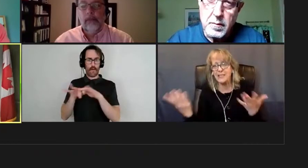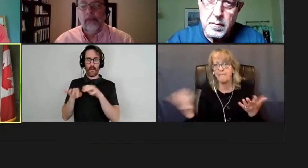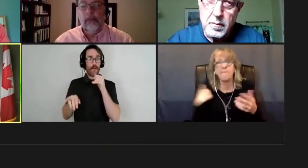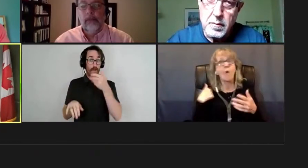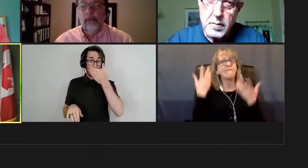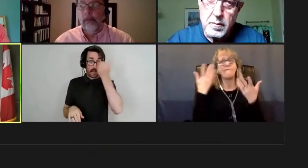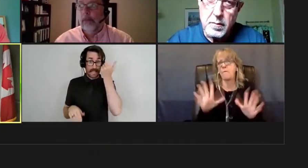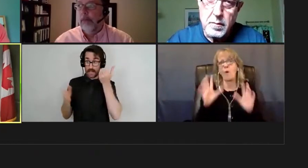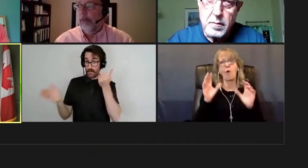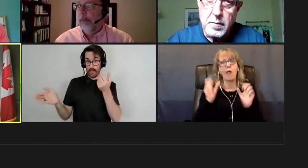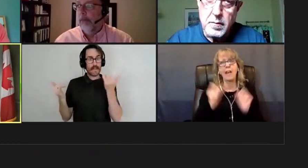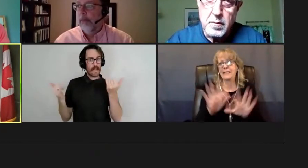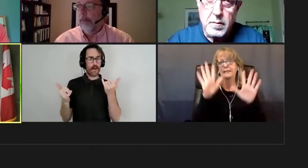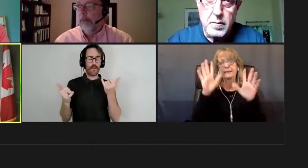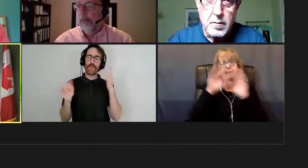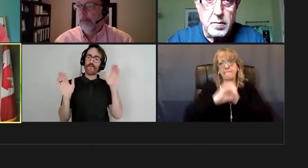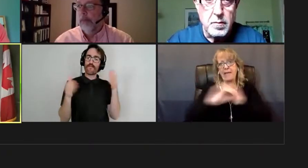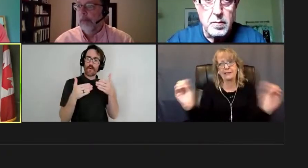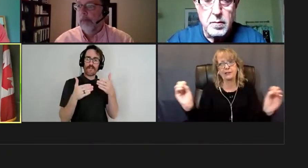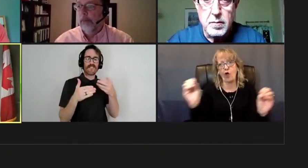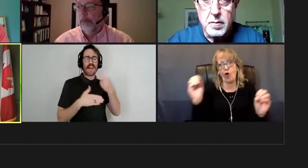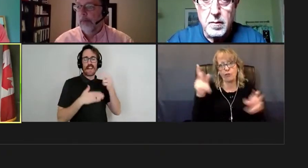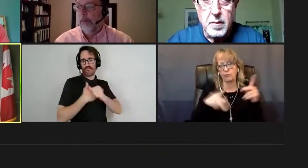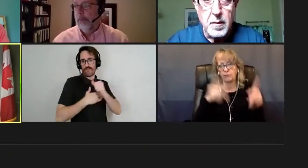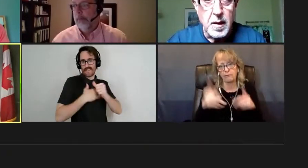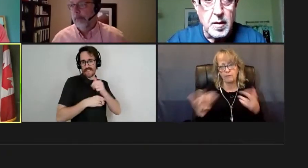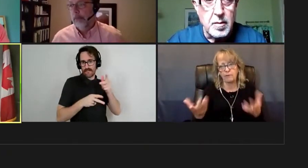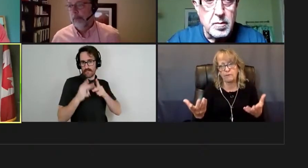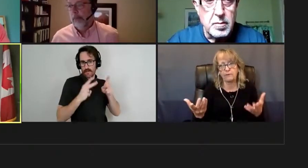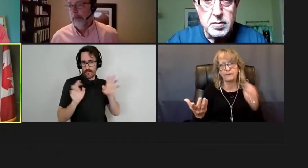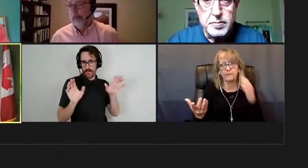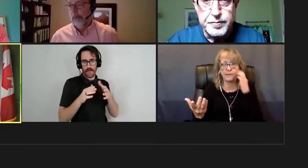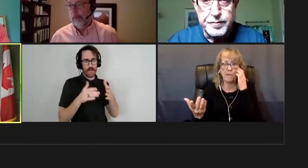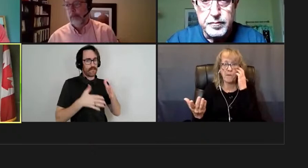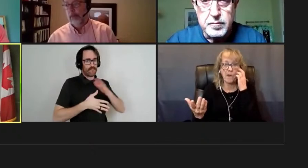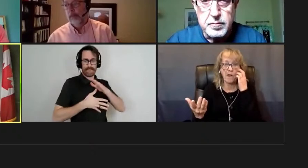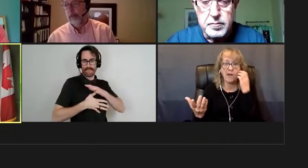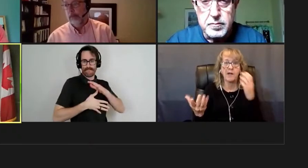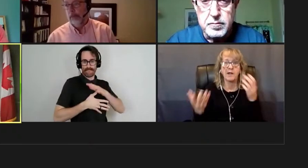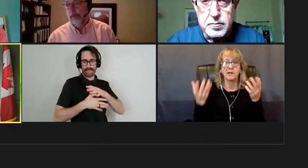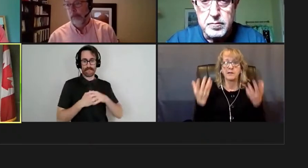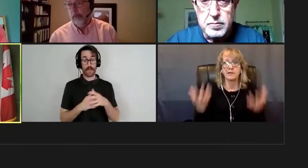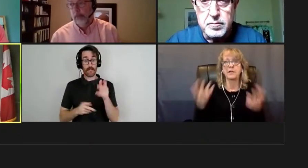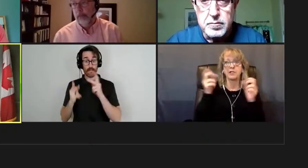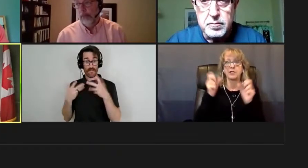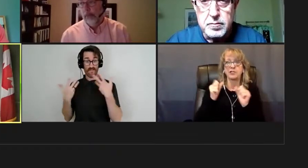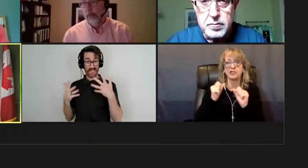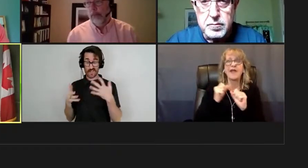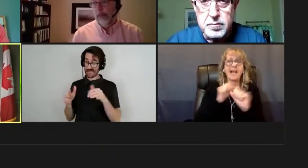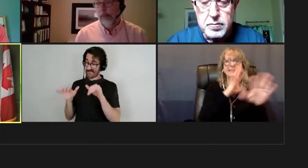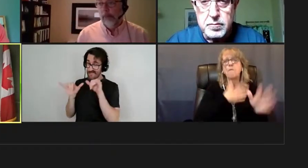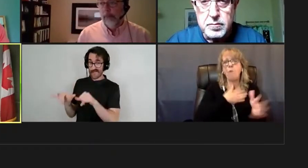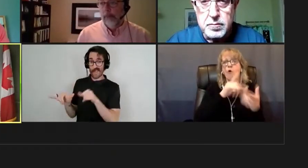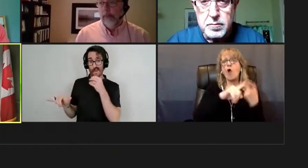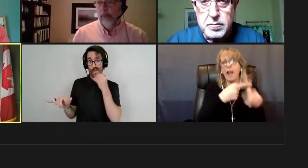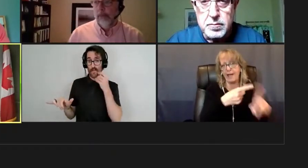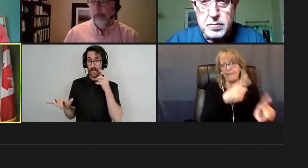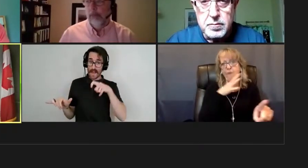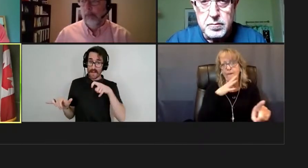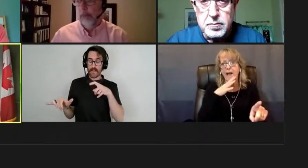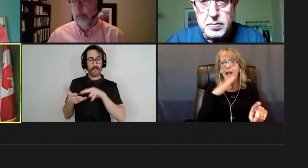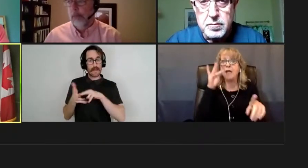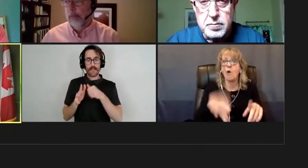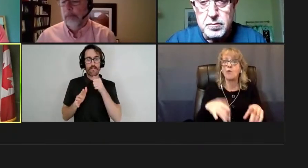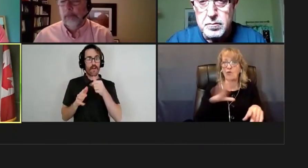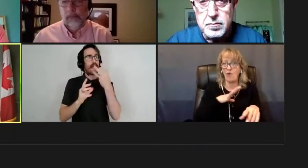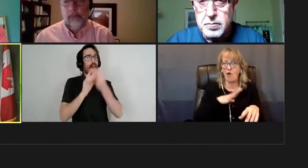hierarchy of risk, and I'll let Brent talk to that, that because they're at home and they're less exposed,